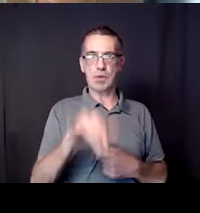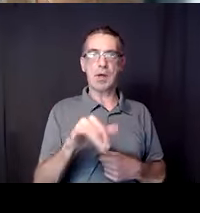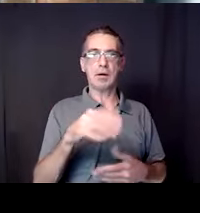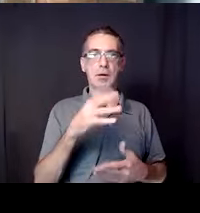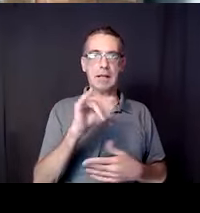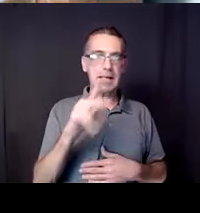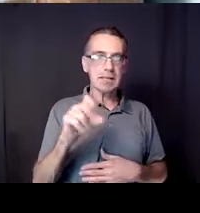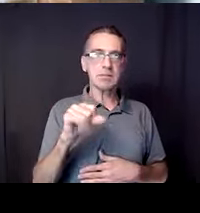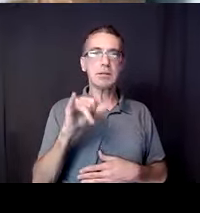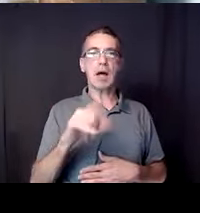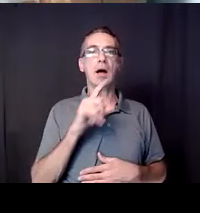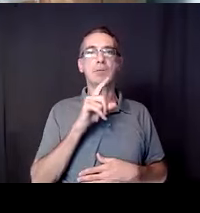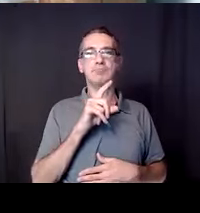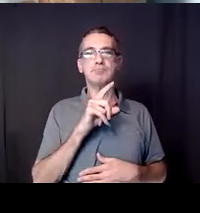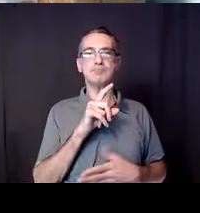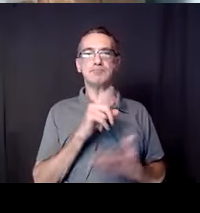links that